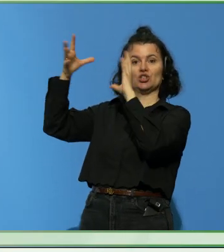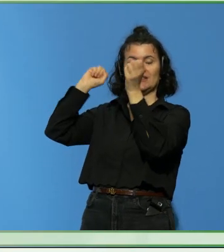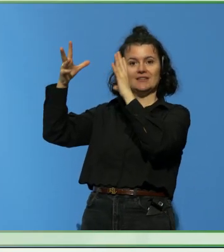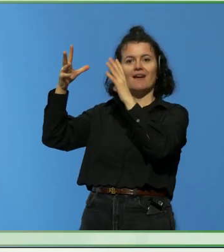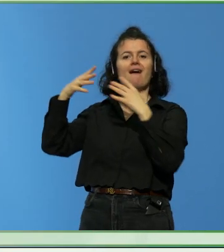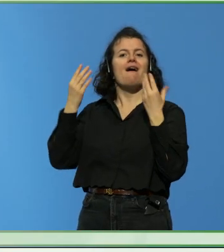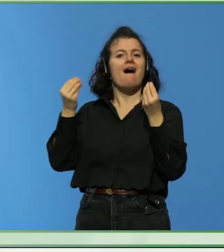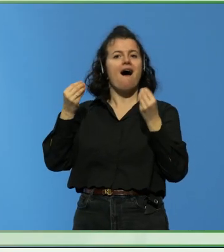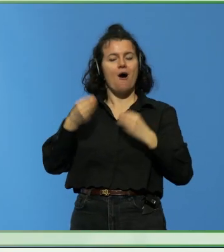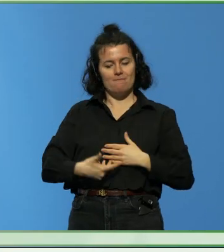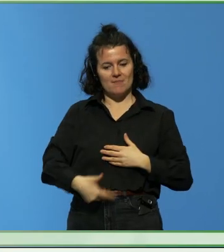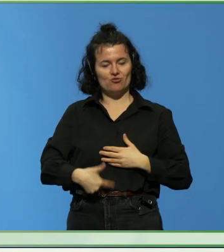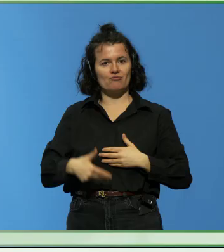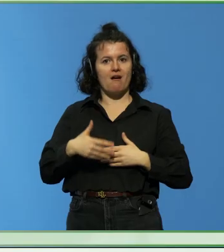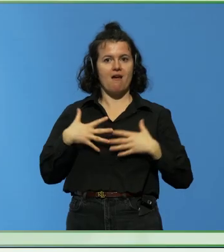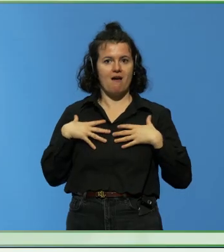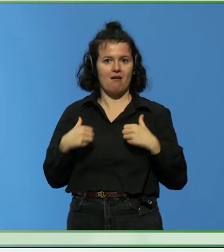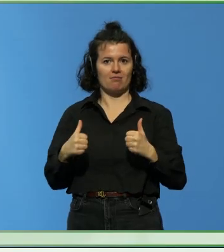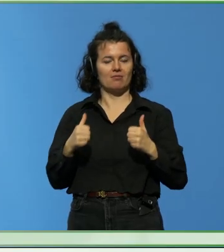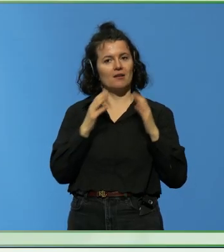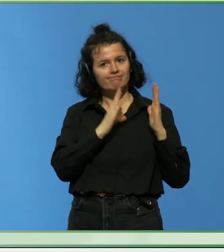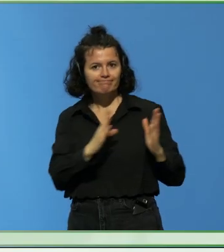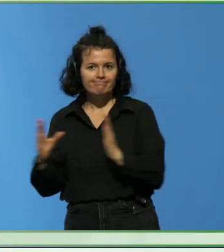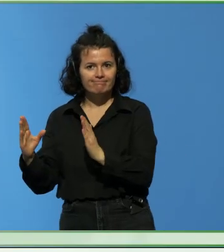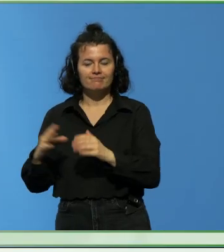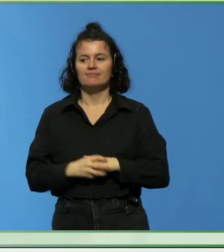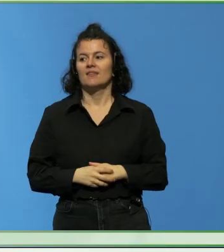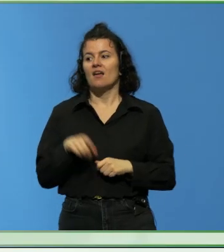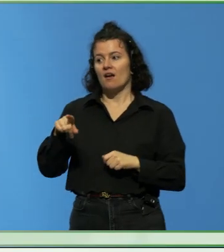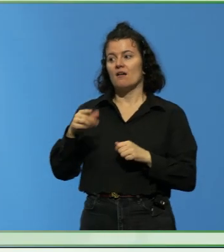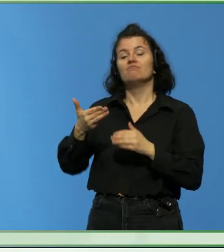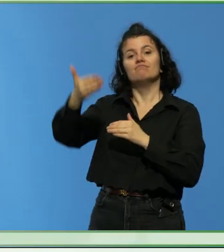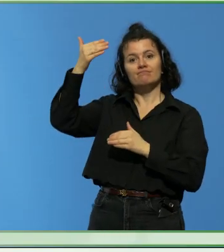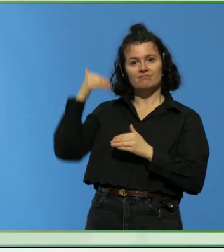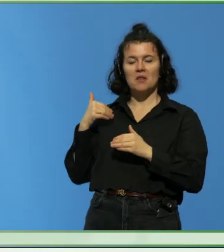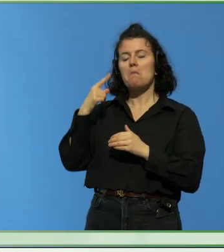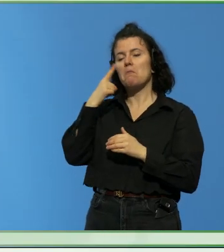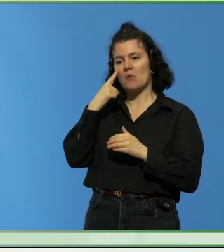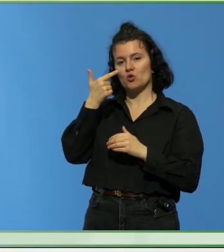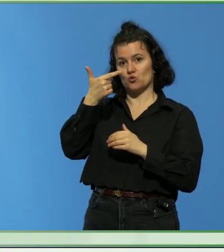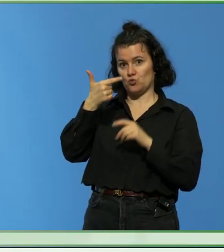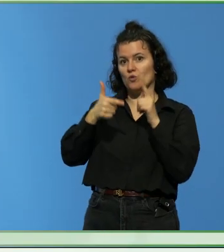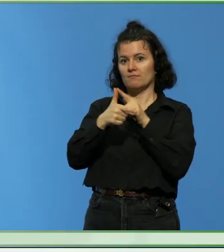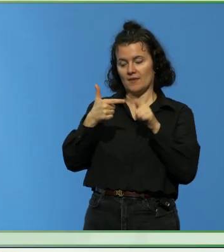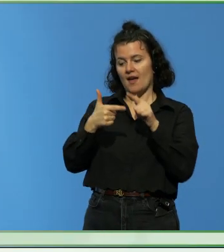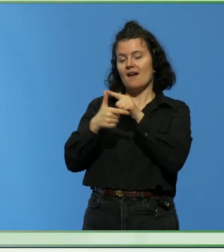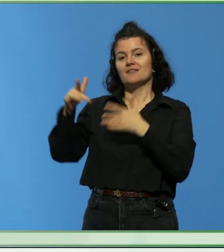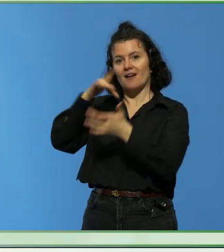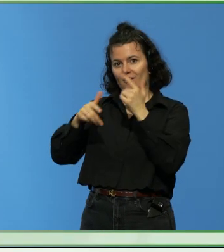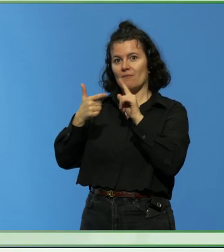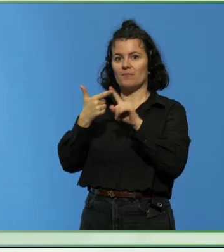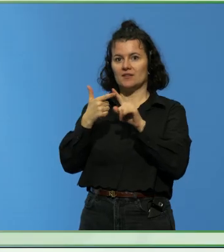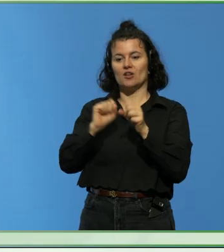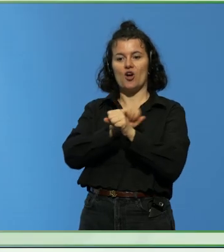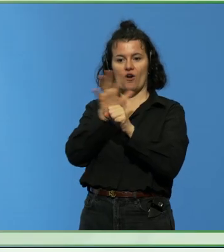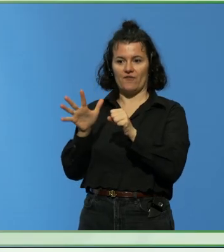5 cyclones during the pilot and also COVID. And the evaluation results found that